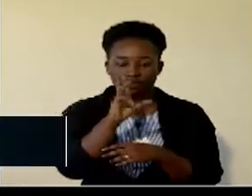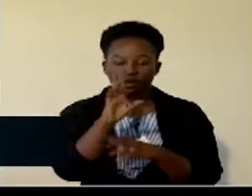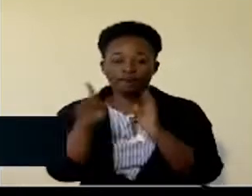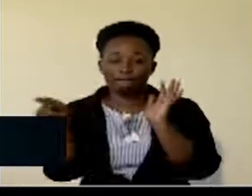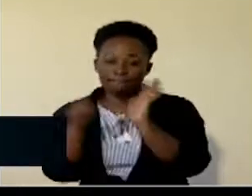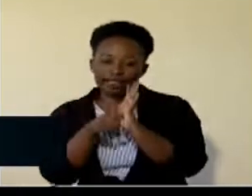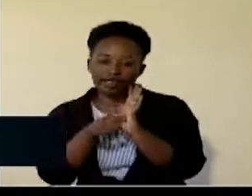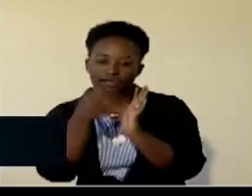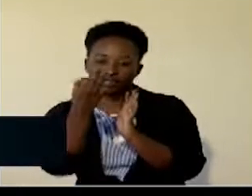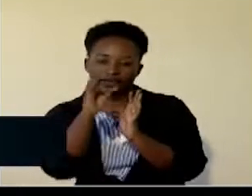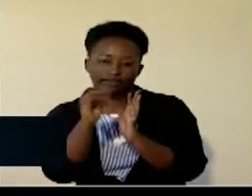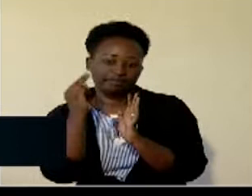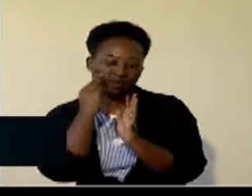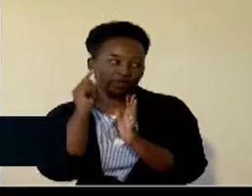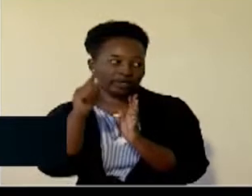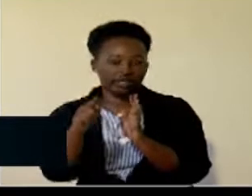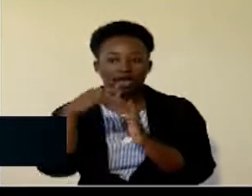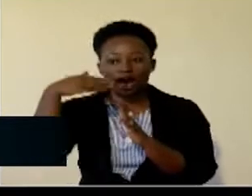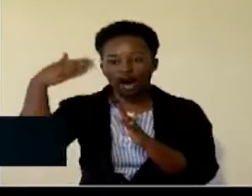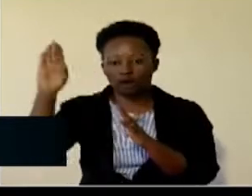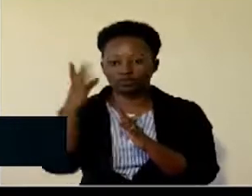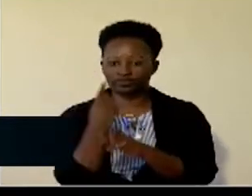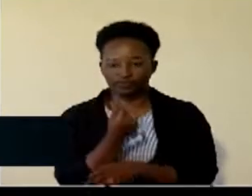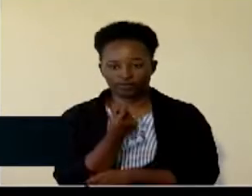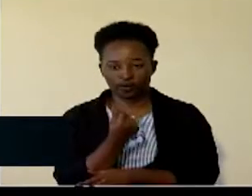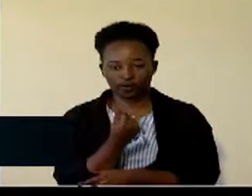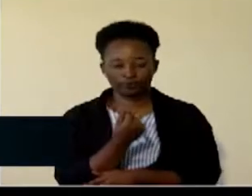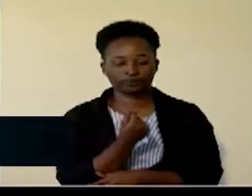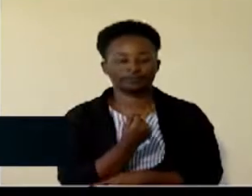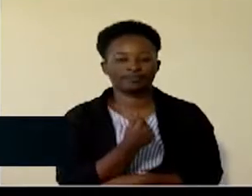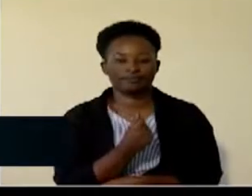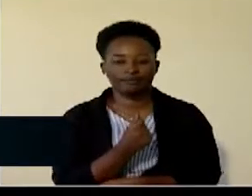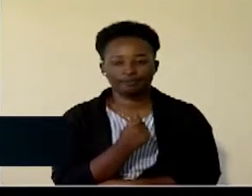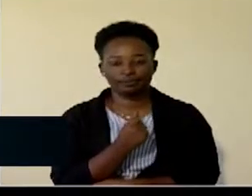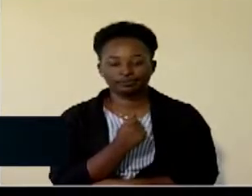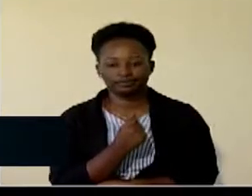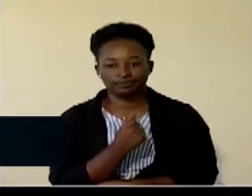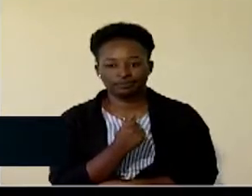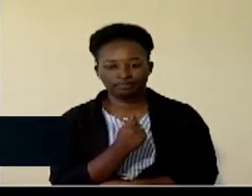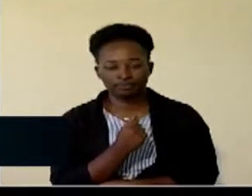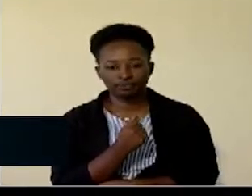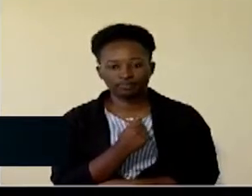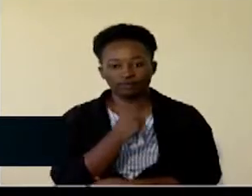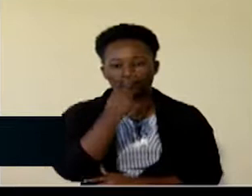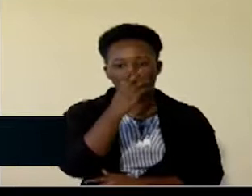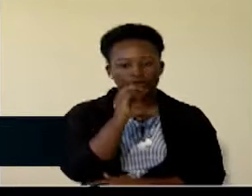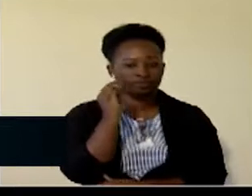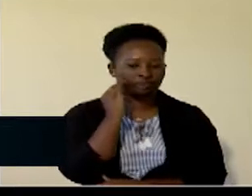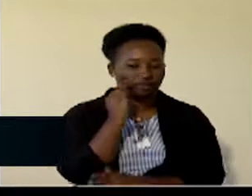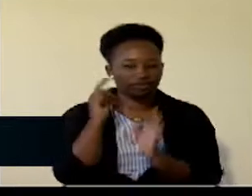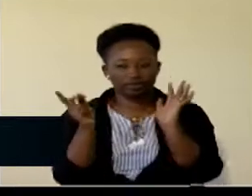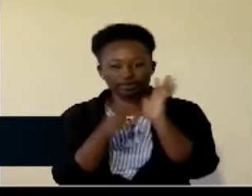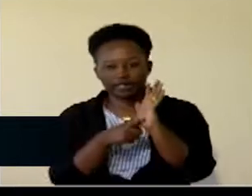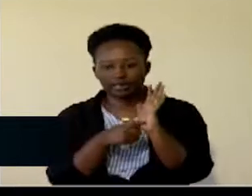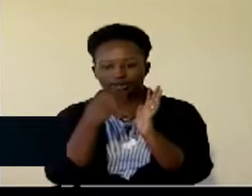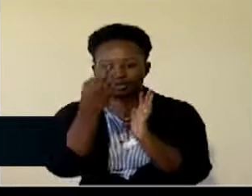the outflow, minus 30 million, which is the outflow, 20 million minus 30